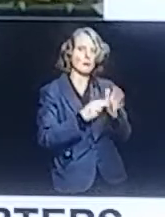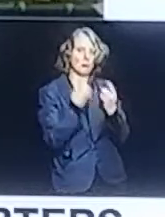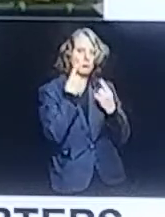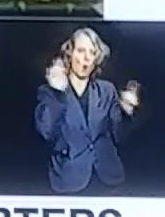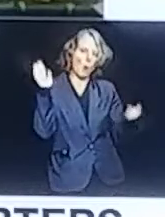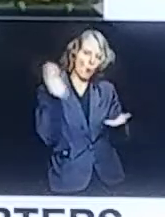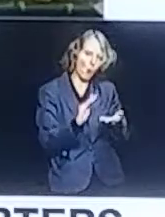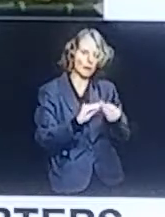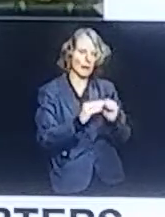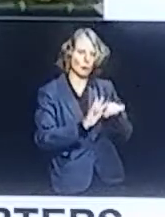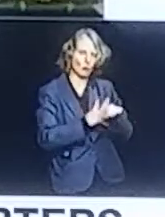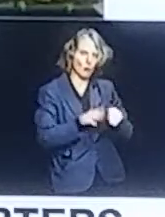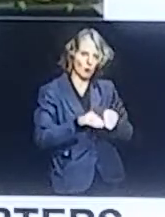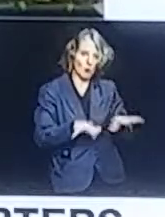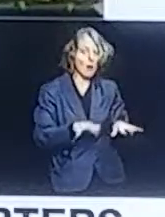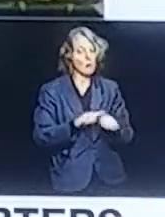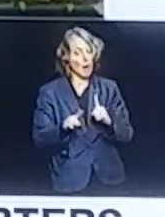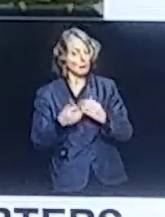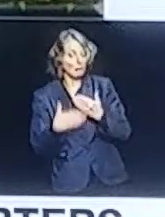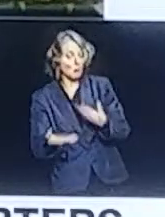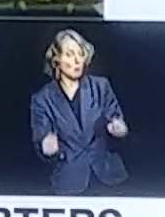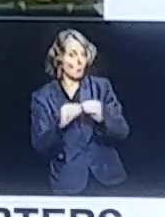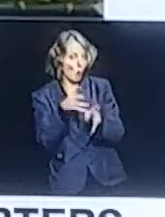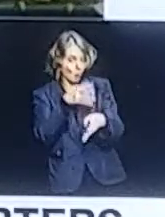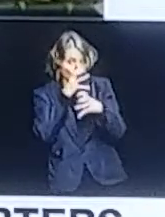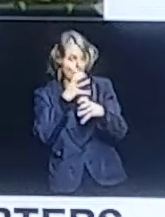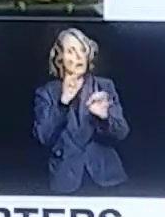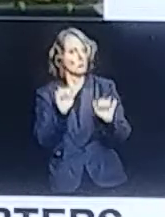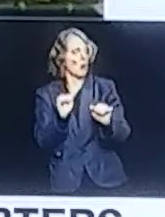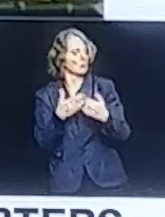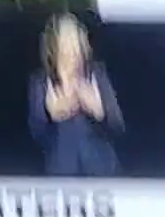them as necessary. Nous avons des mesures.